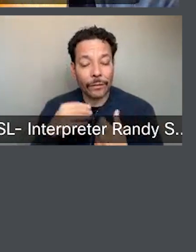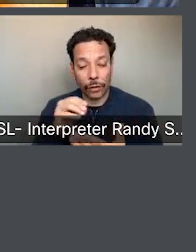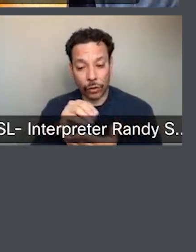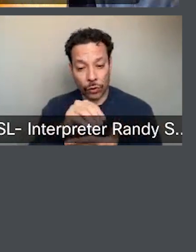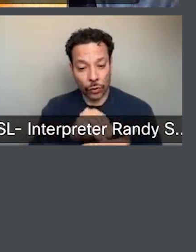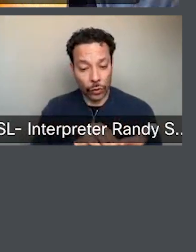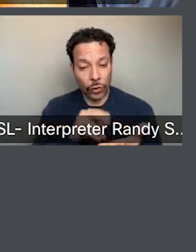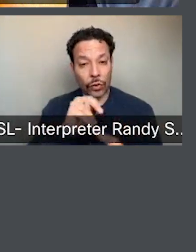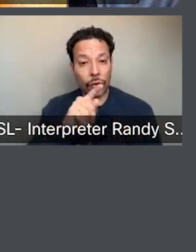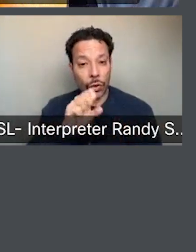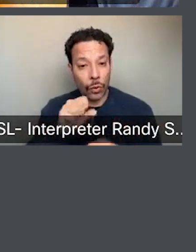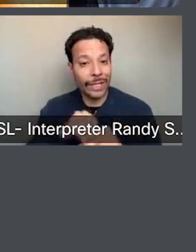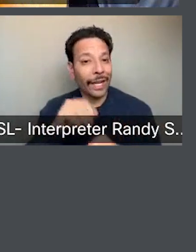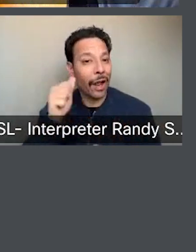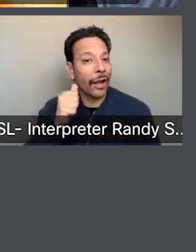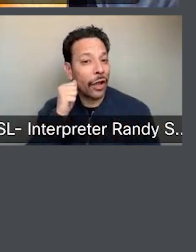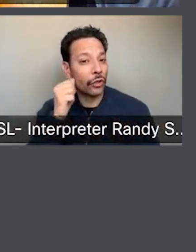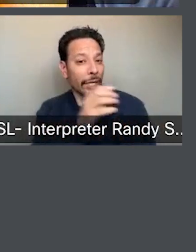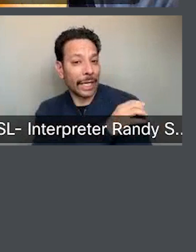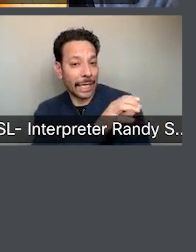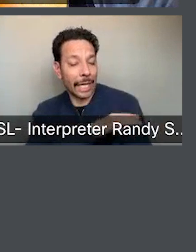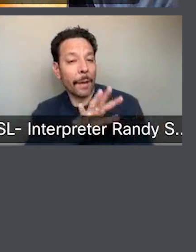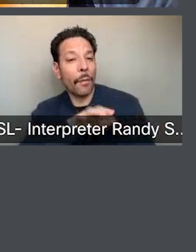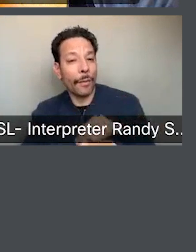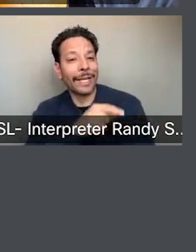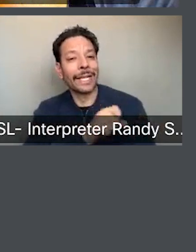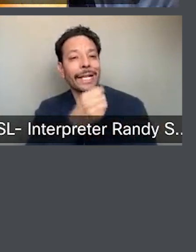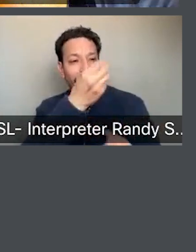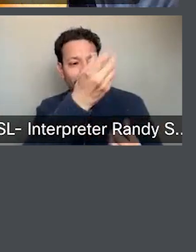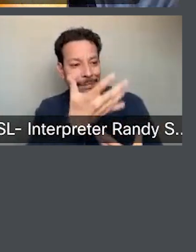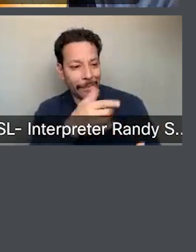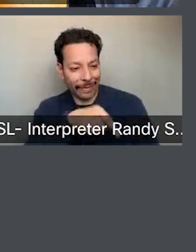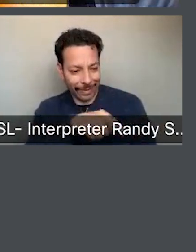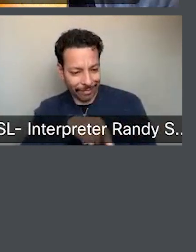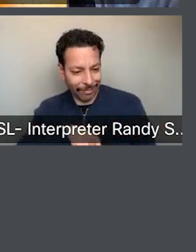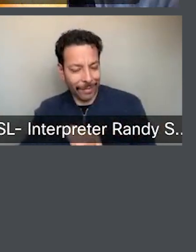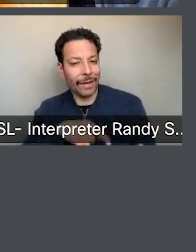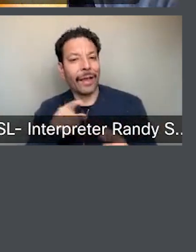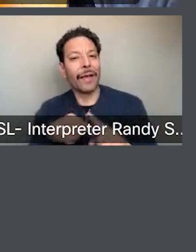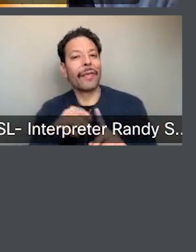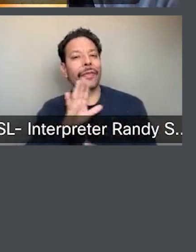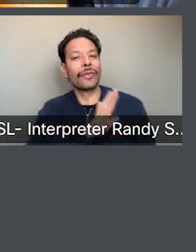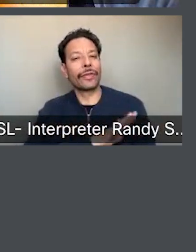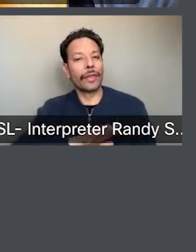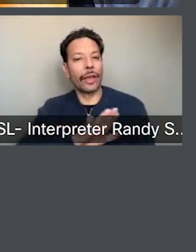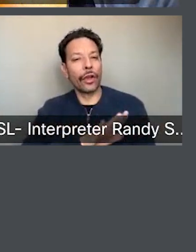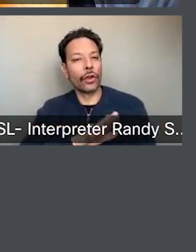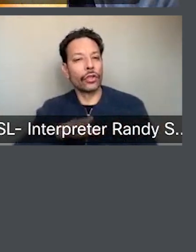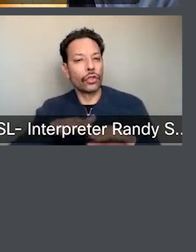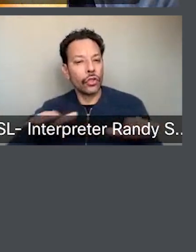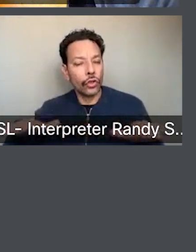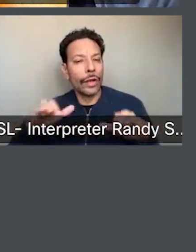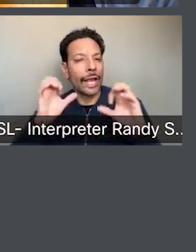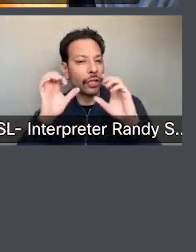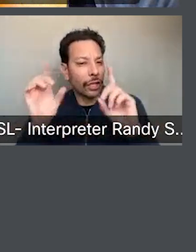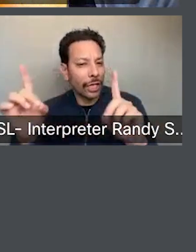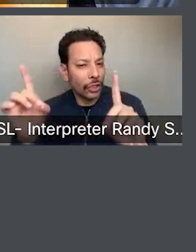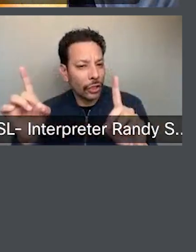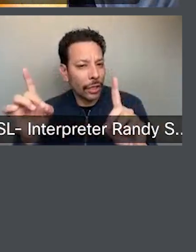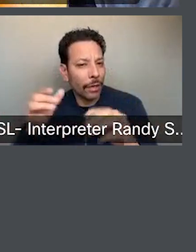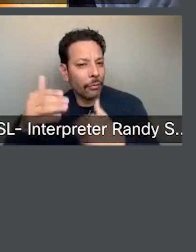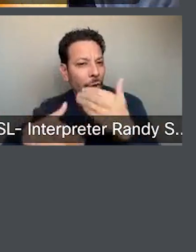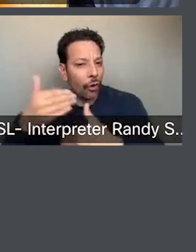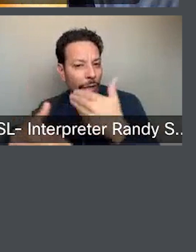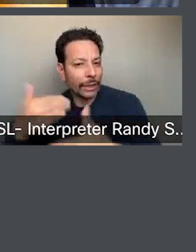in audiology clinic appointments that can tell us things about about a child's educational